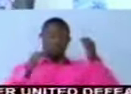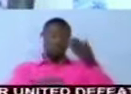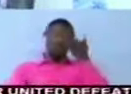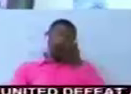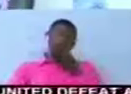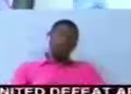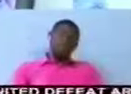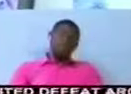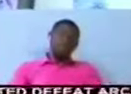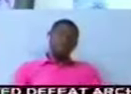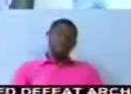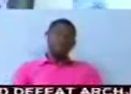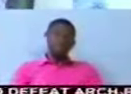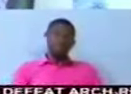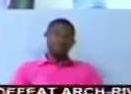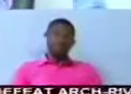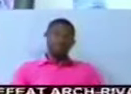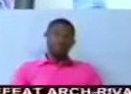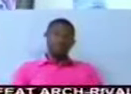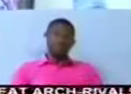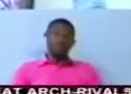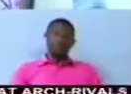Sometimes it takes